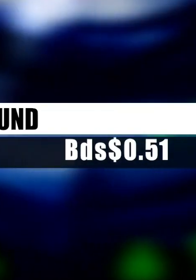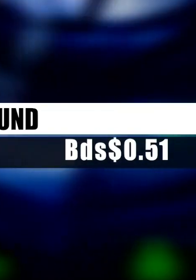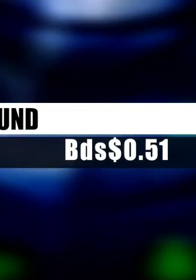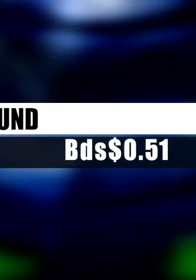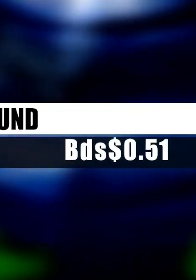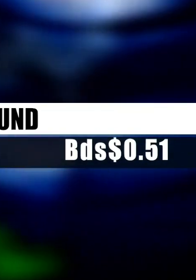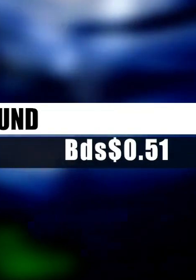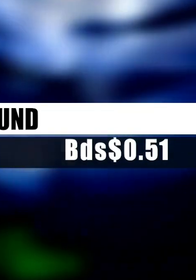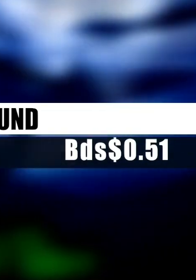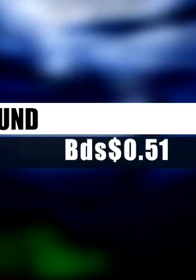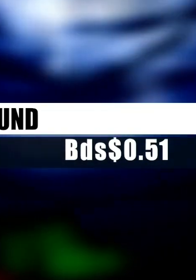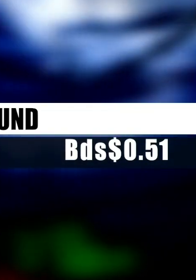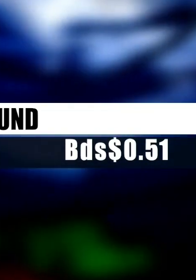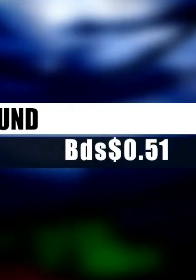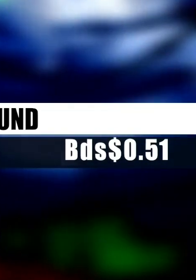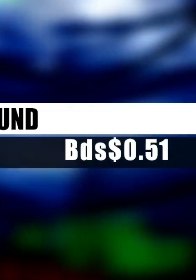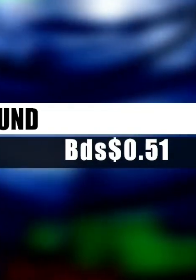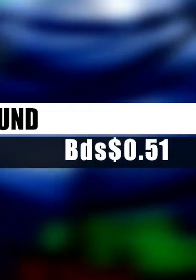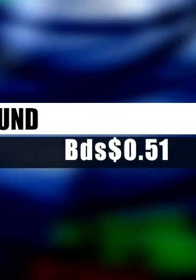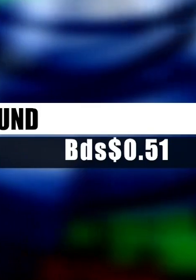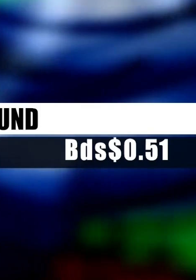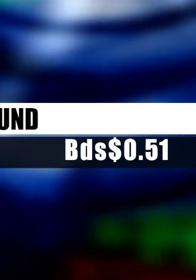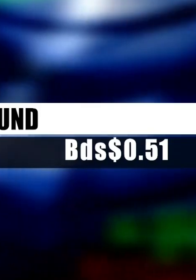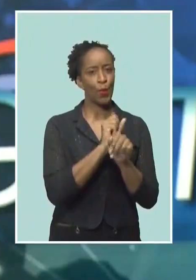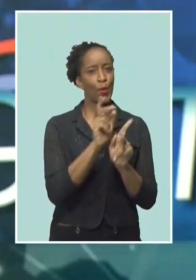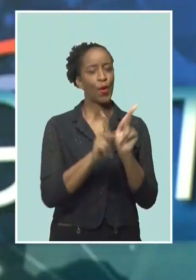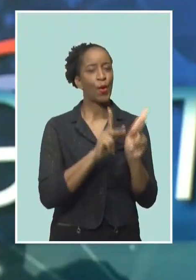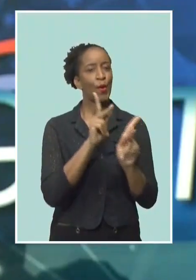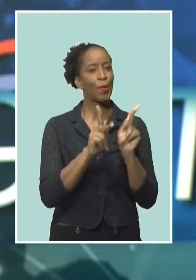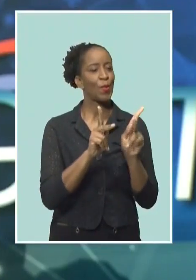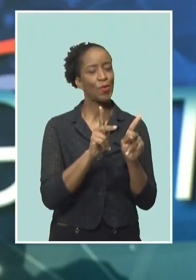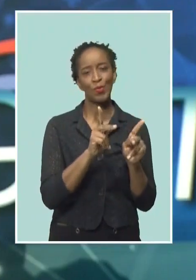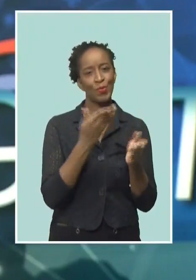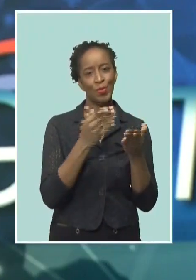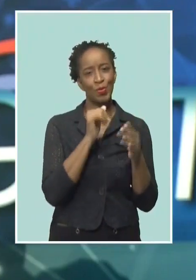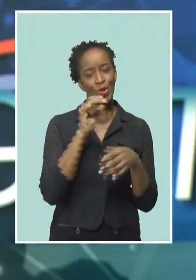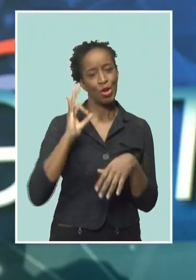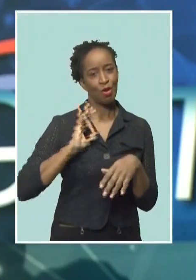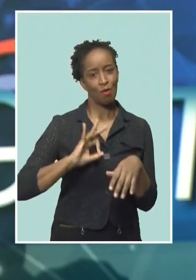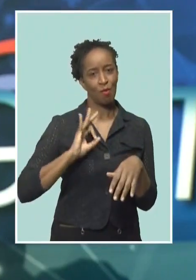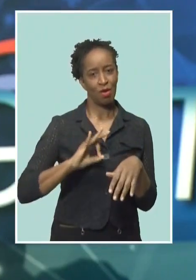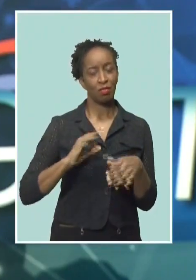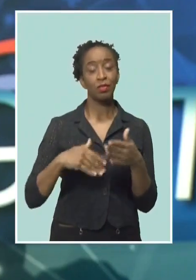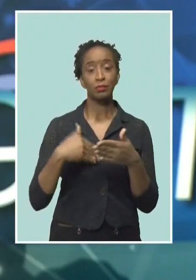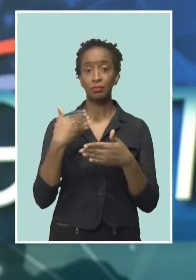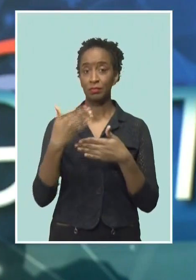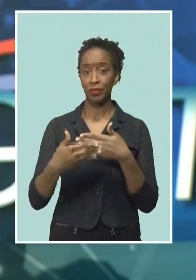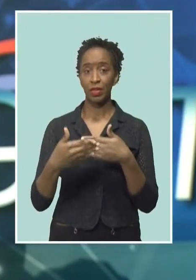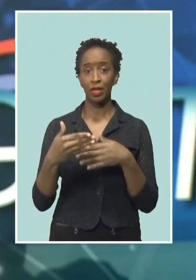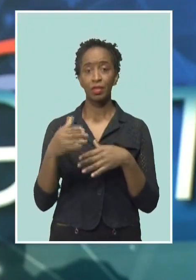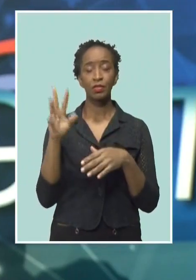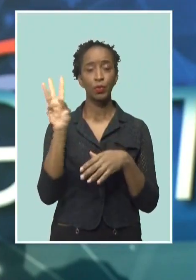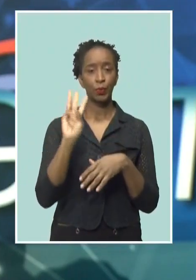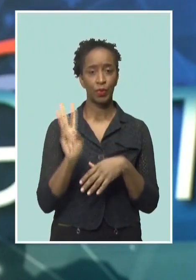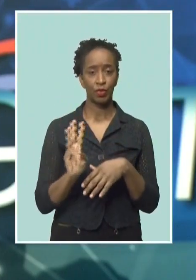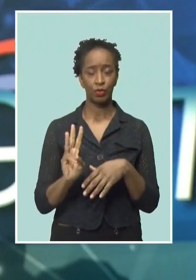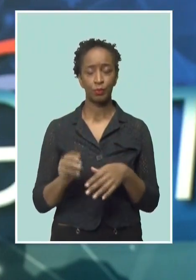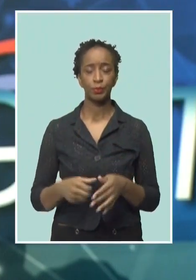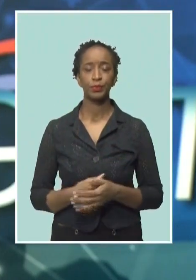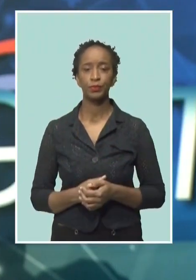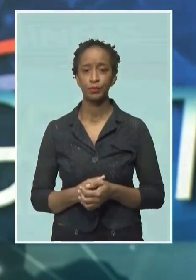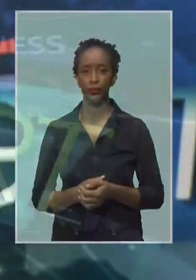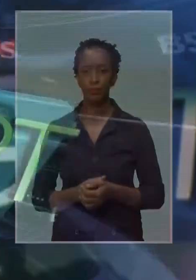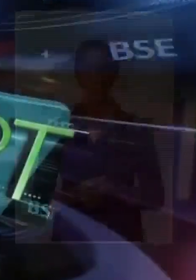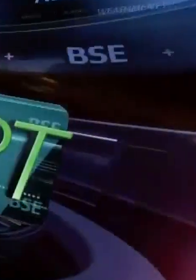31,835 shares at Barbados 51 cents each. That's it for business. We'll take a break and be back with the weather.